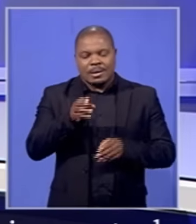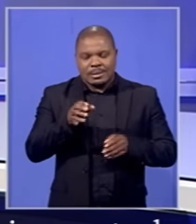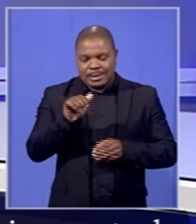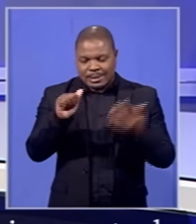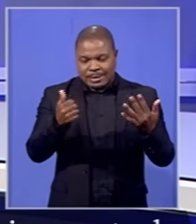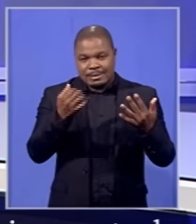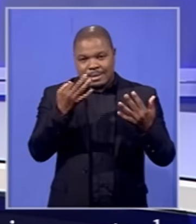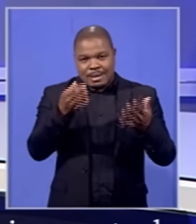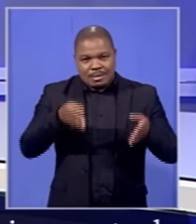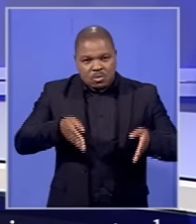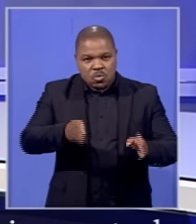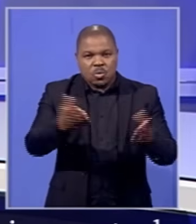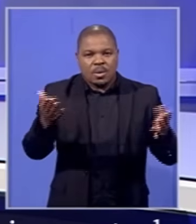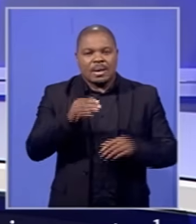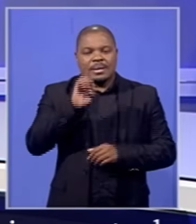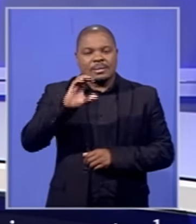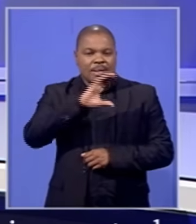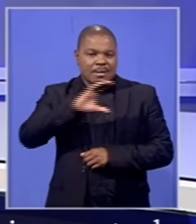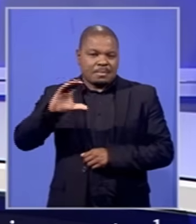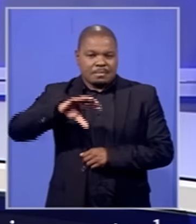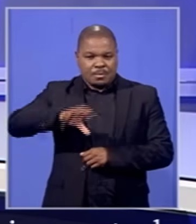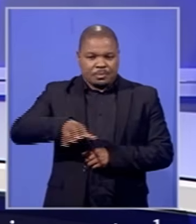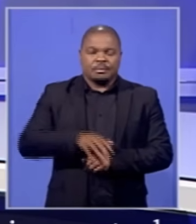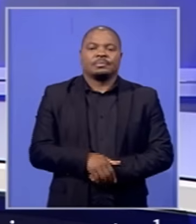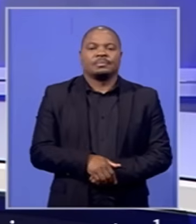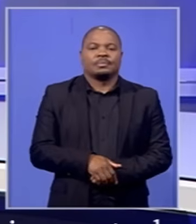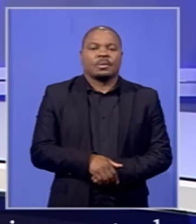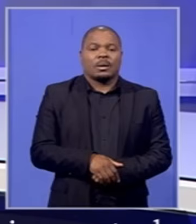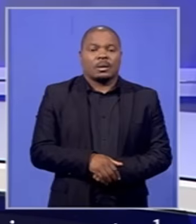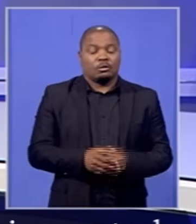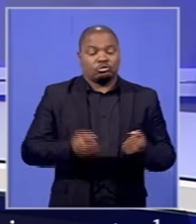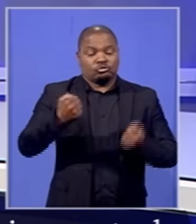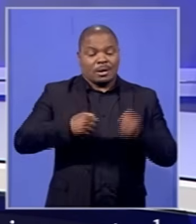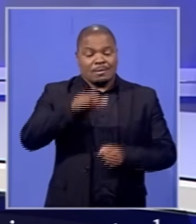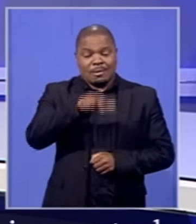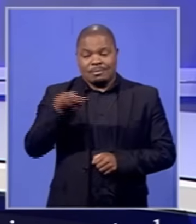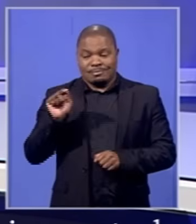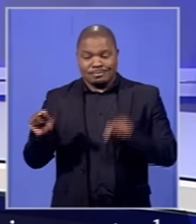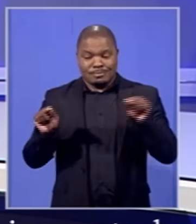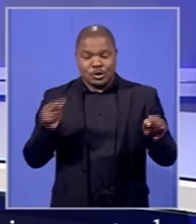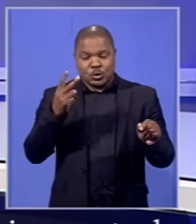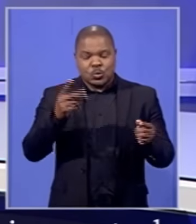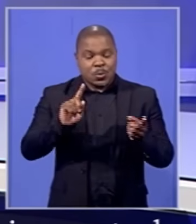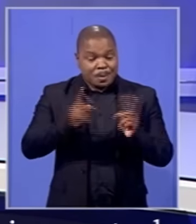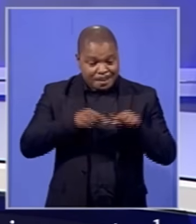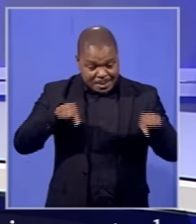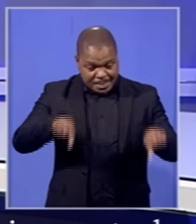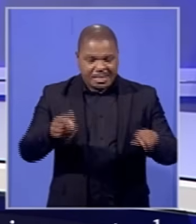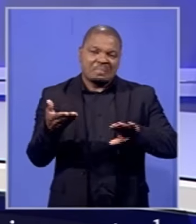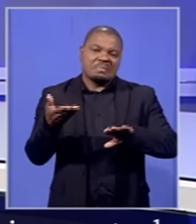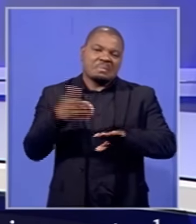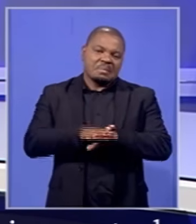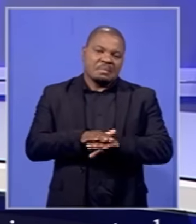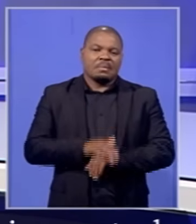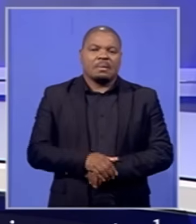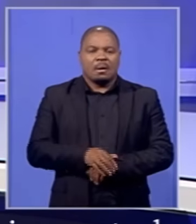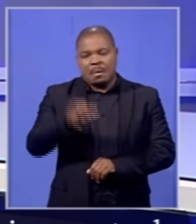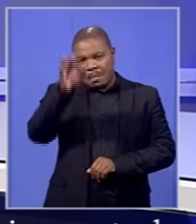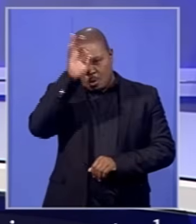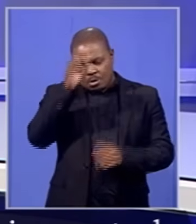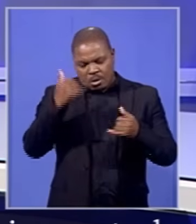ga Adelaide le Maqhoma kwa Eastern Cape. Bakgweetsi ba dijanaga tsopedi ba tlhokofaletse mo lefelong la kotsi. Sepodisi